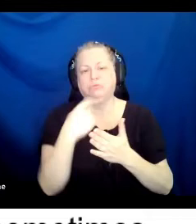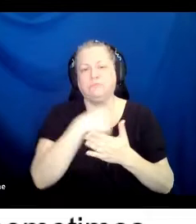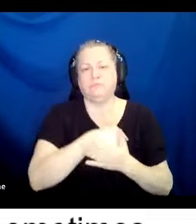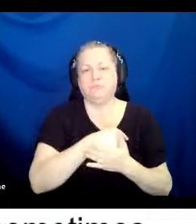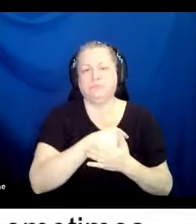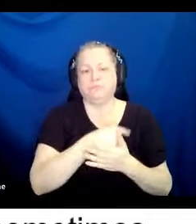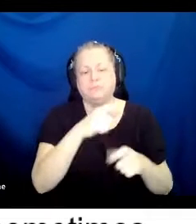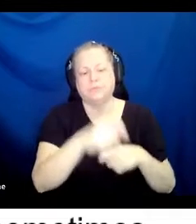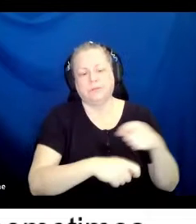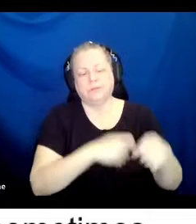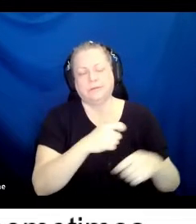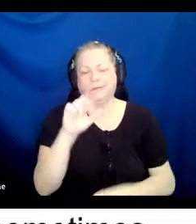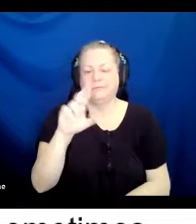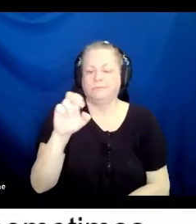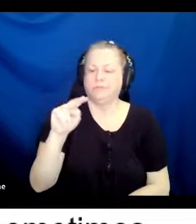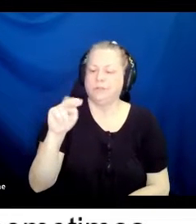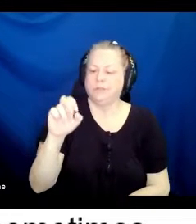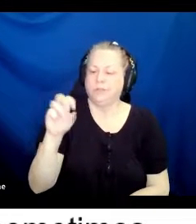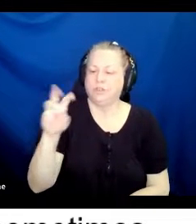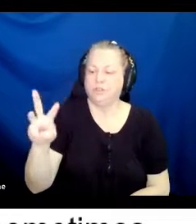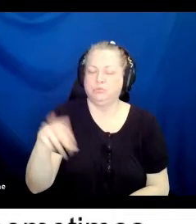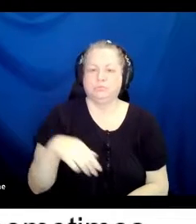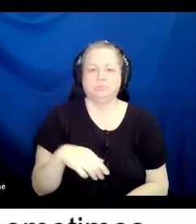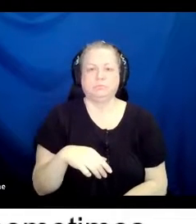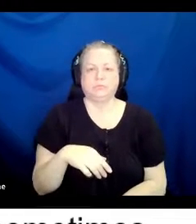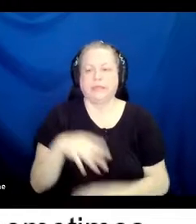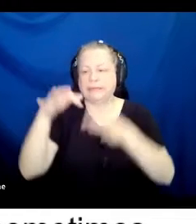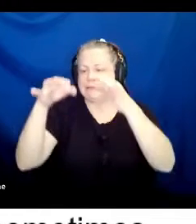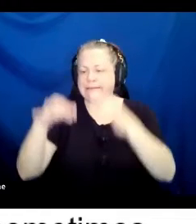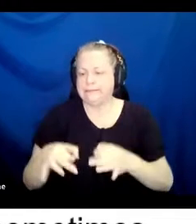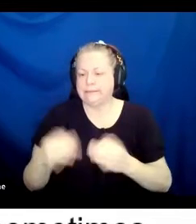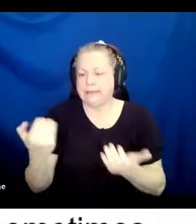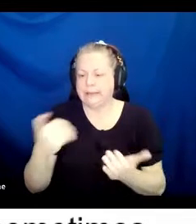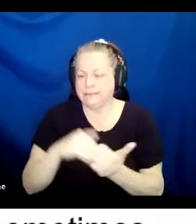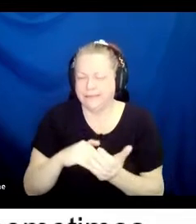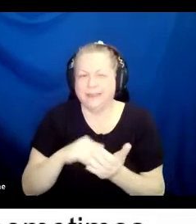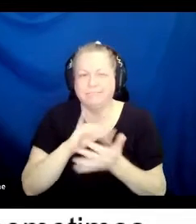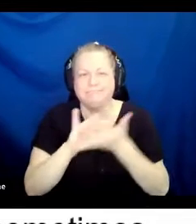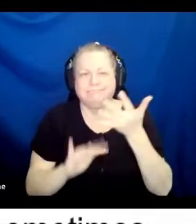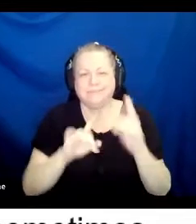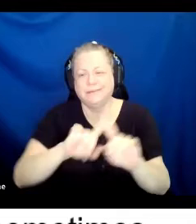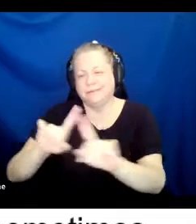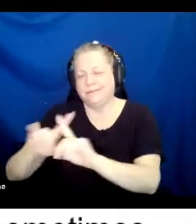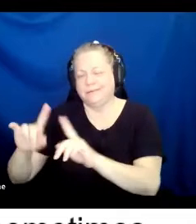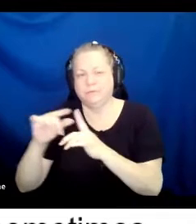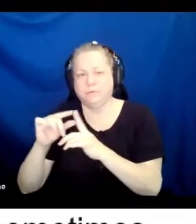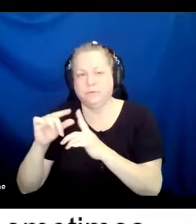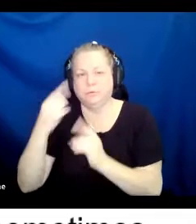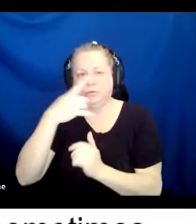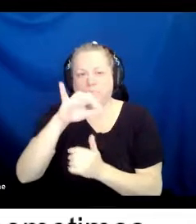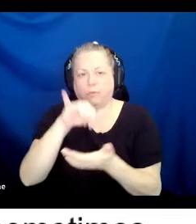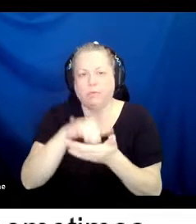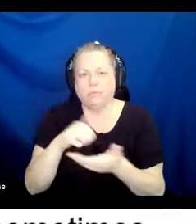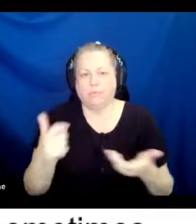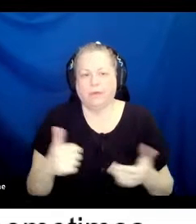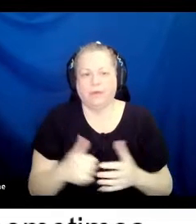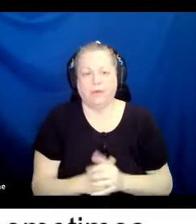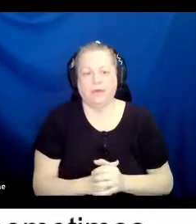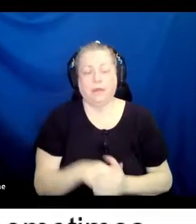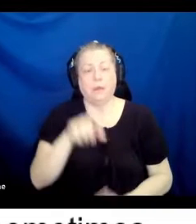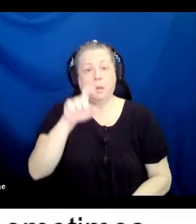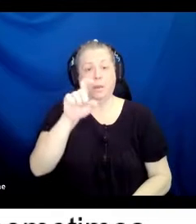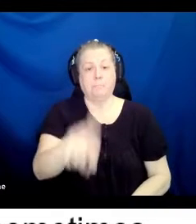as a redetermination. Renewals generally need to occur every year. And for the